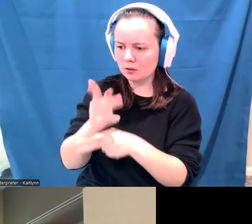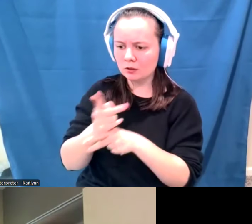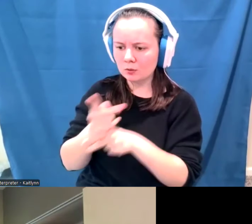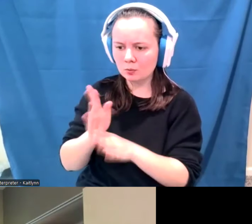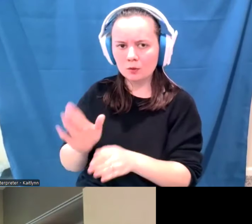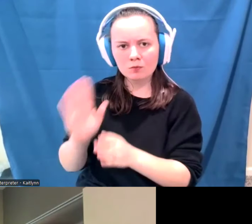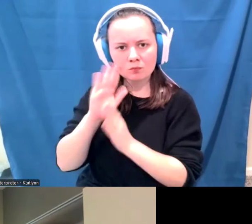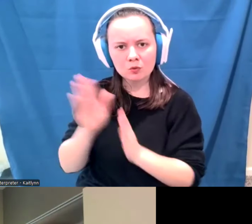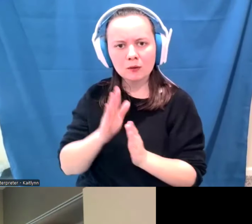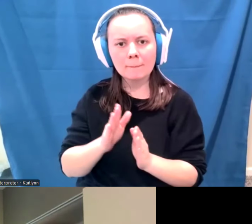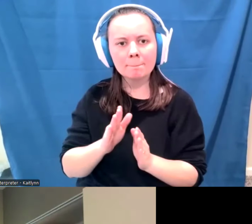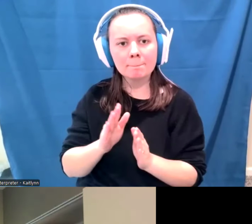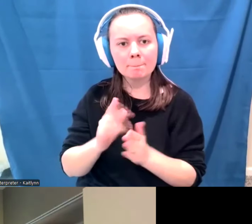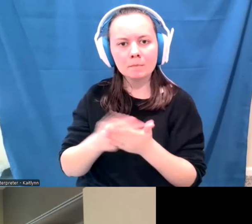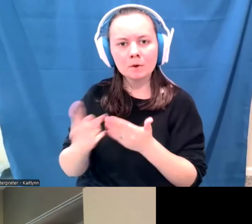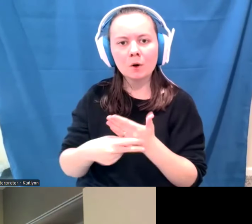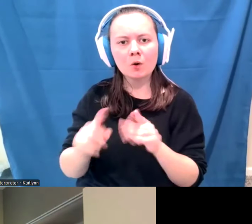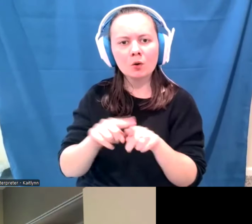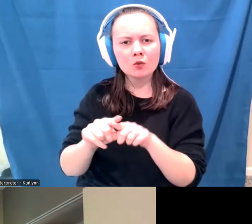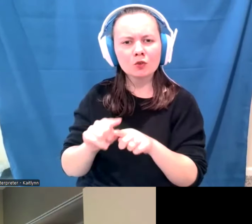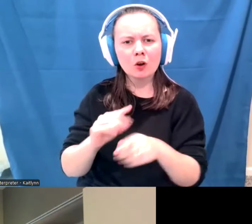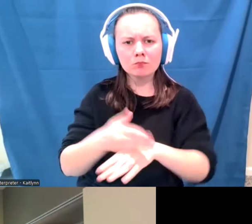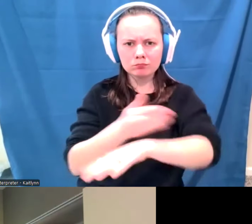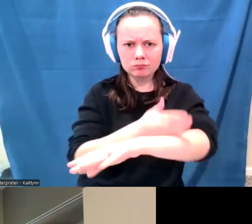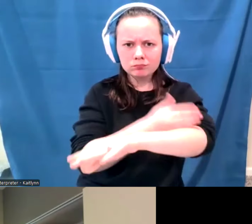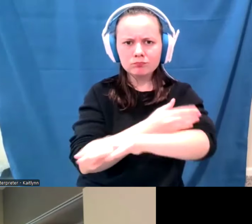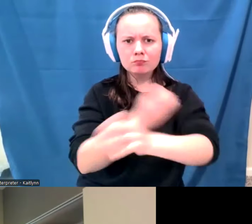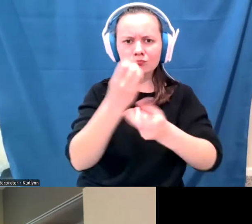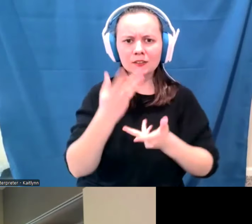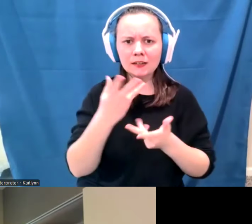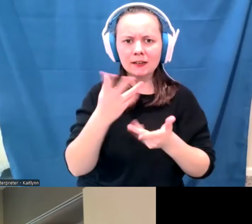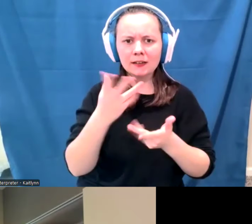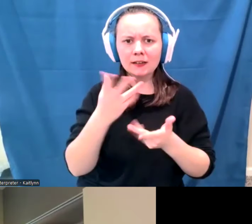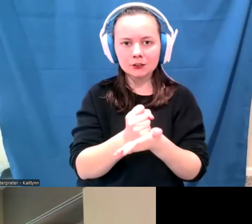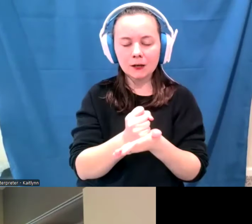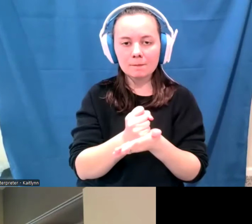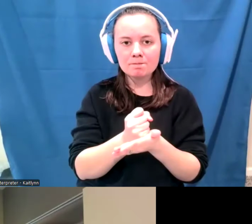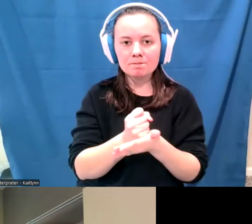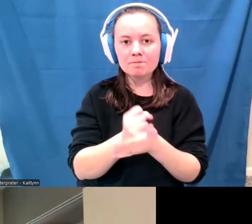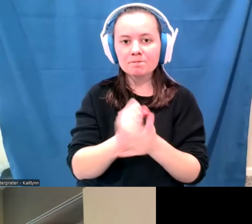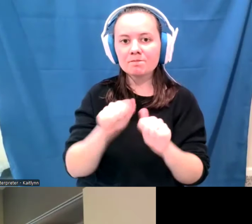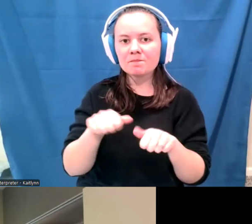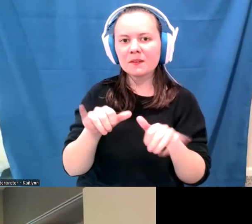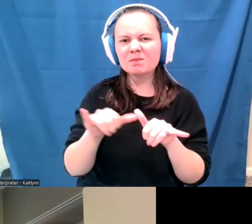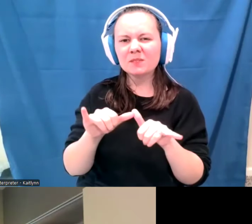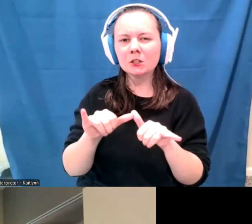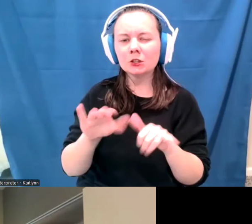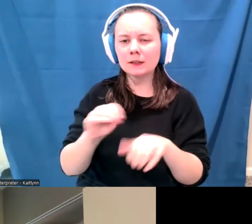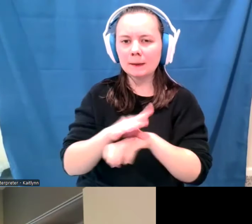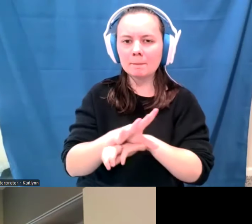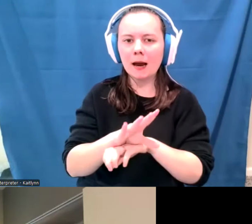professionals, and also to improve data collection on the workforce so that we can start measuring the impacts of all of these efforts over